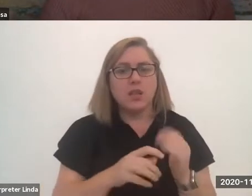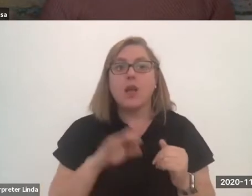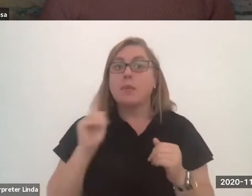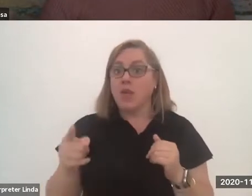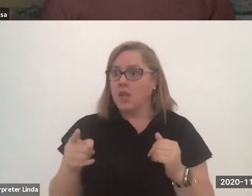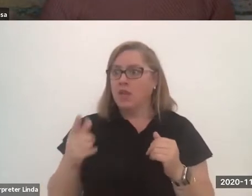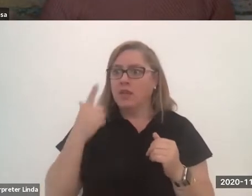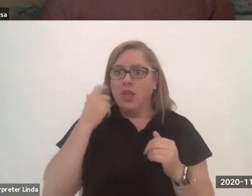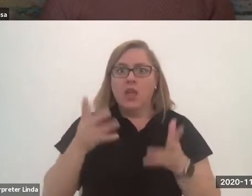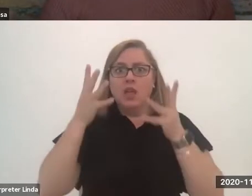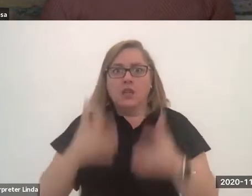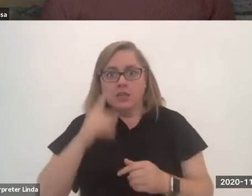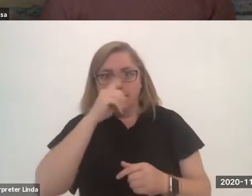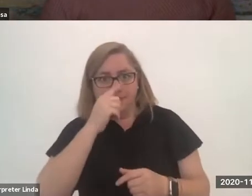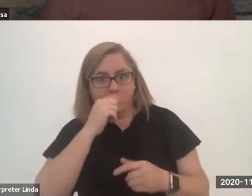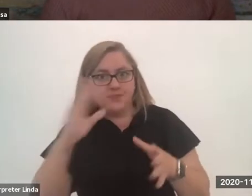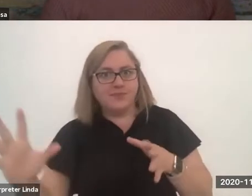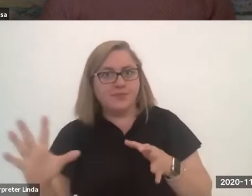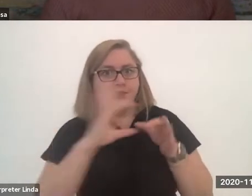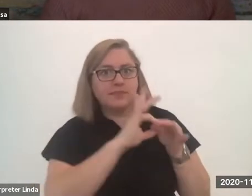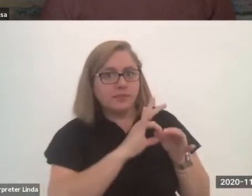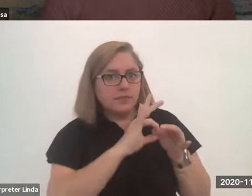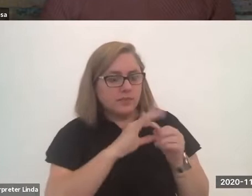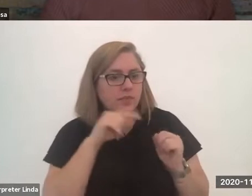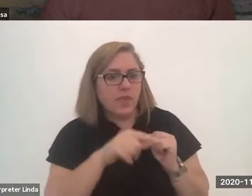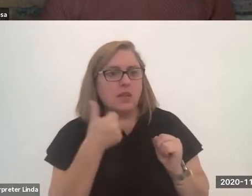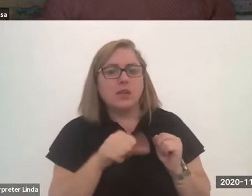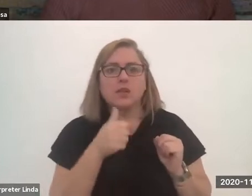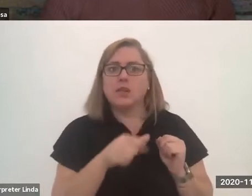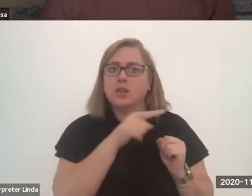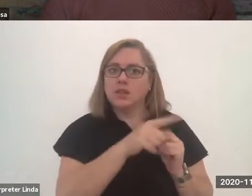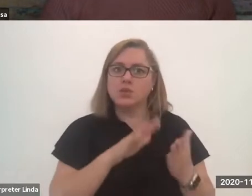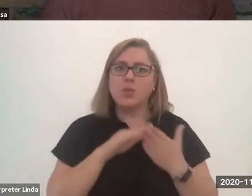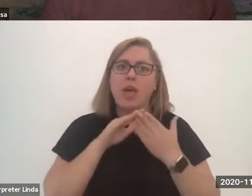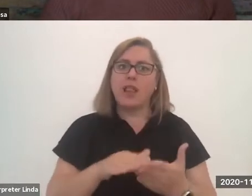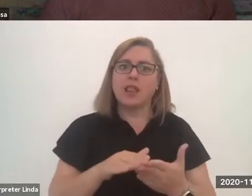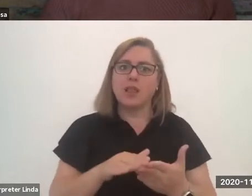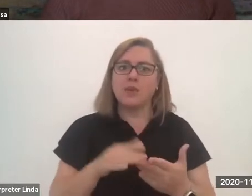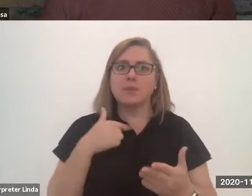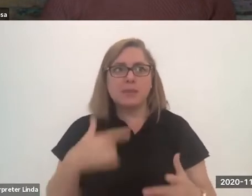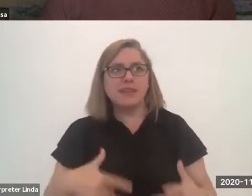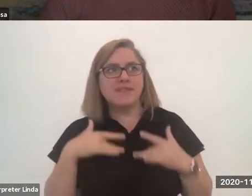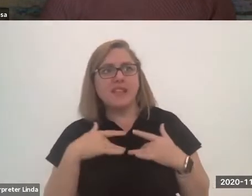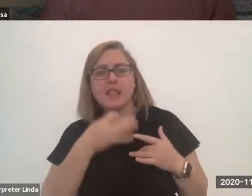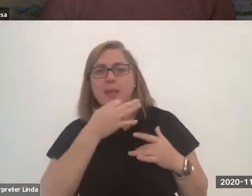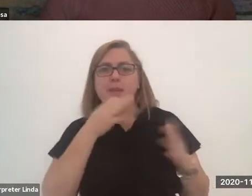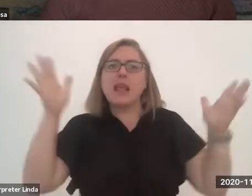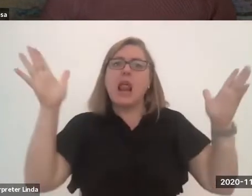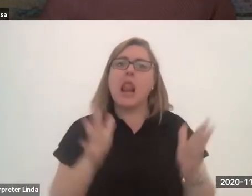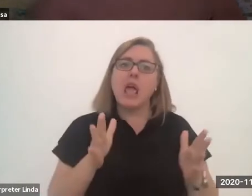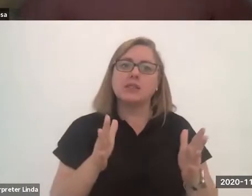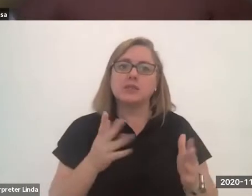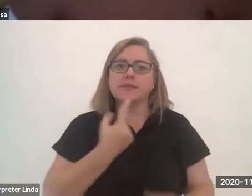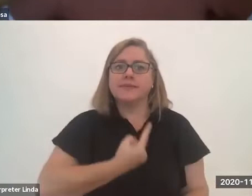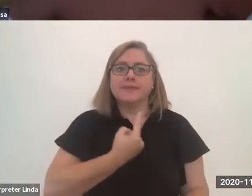of people did relate to them and find something in them that helped them to feel a bit less isolated. And I mean, that